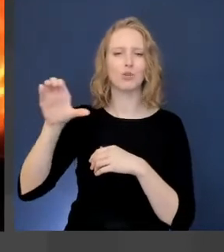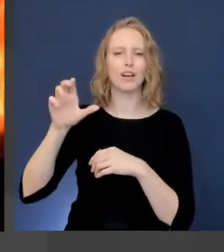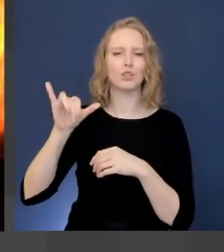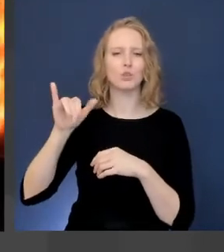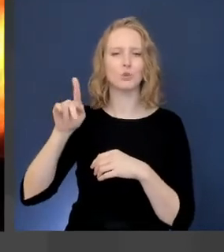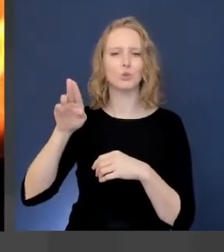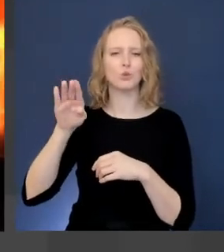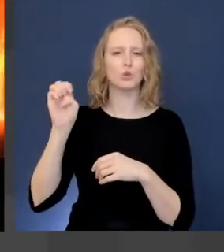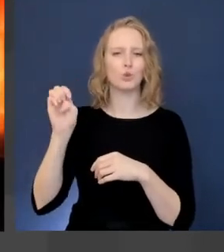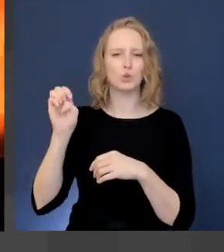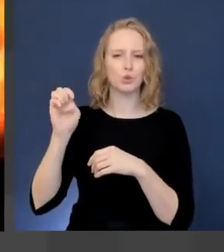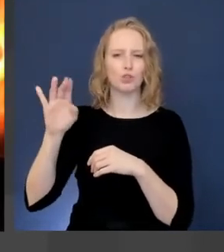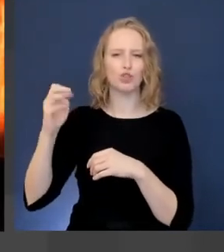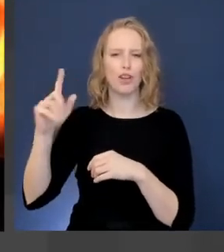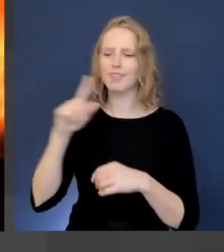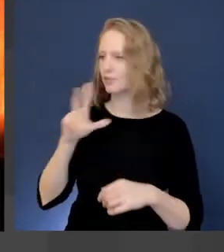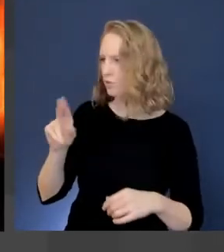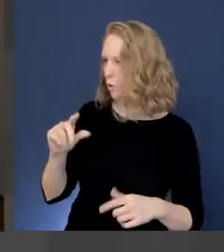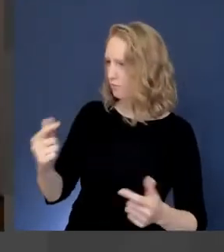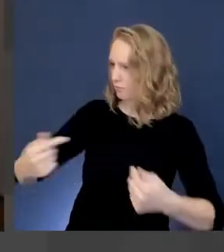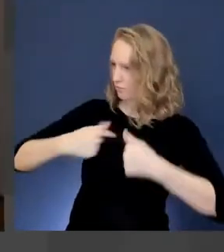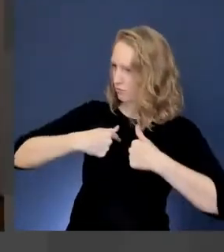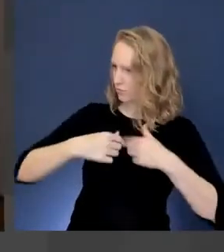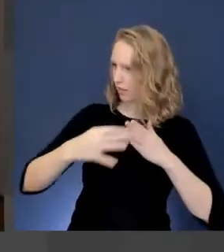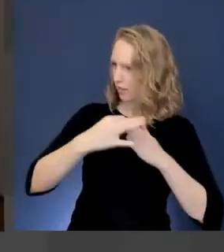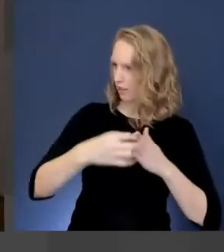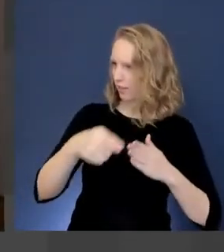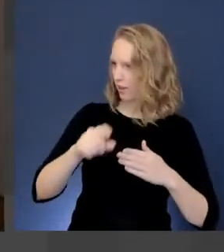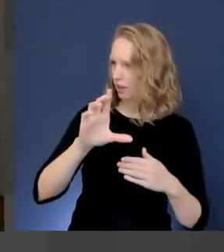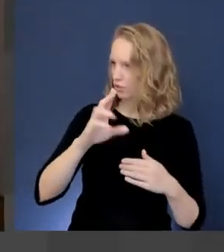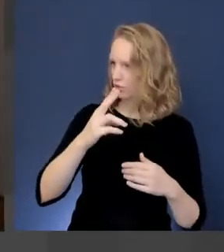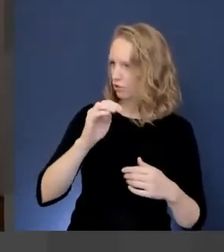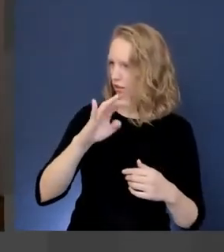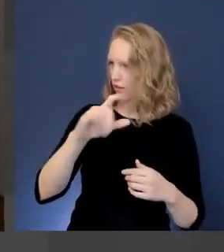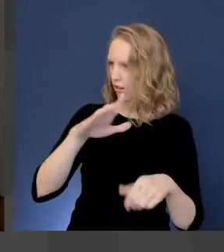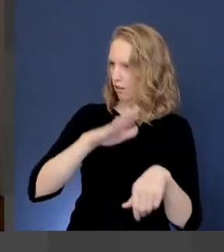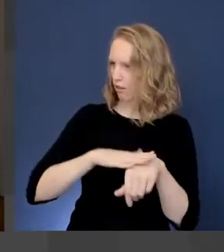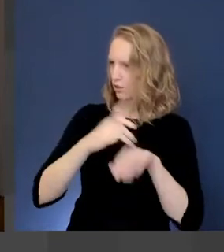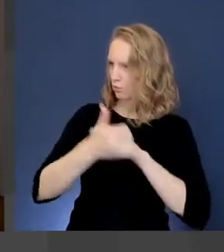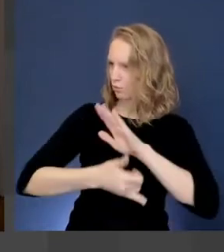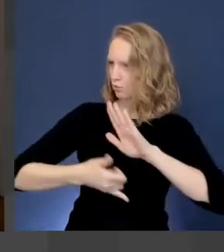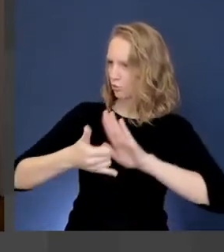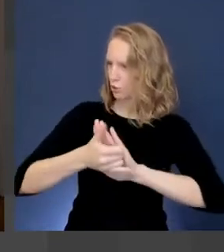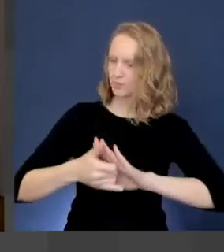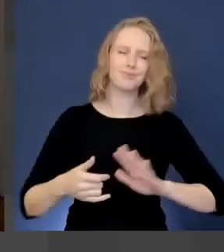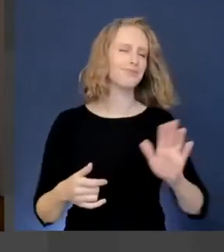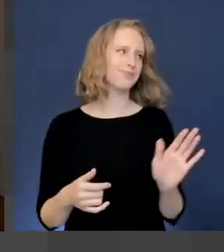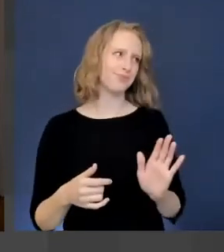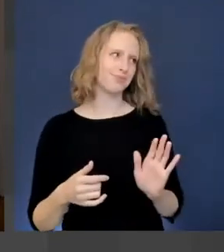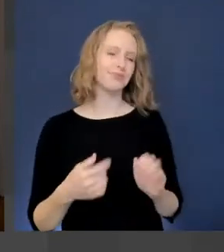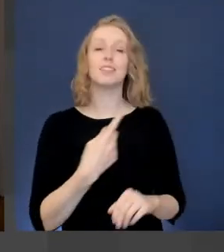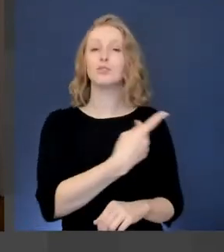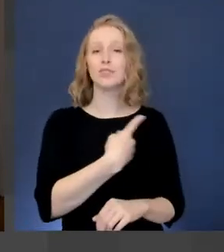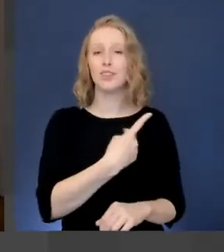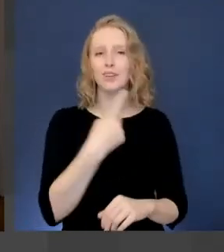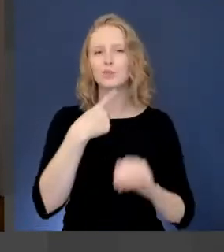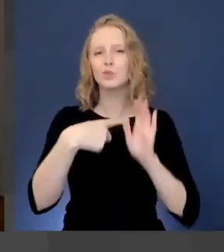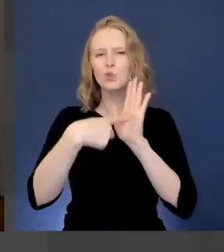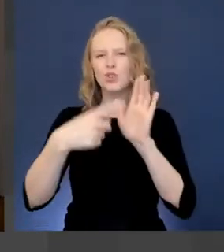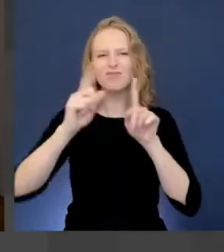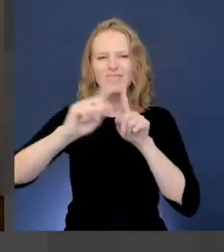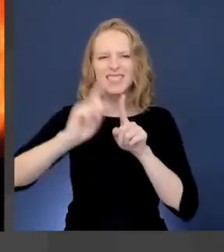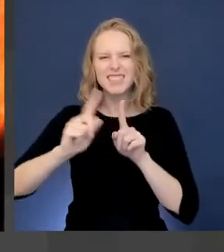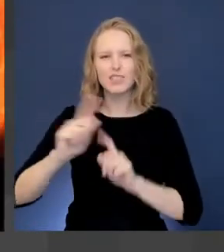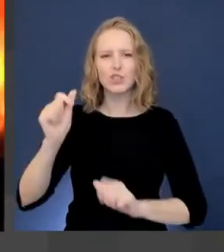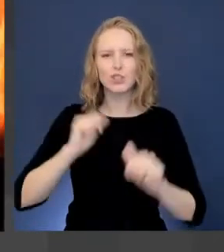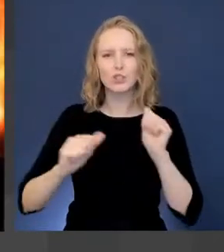star of the Minecraft YouTube channel. We're here to tell you about all the excellent shows you can watch on our channel. Subscribe